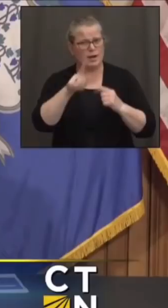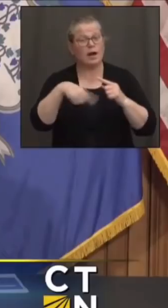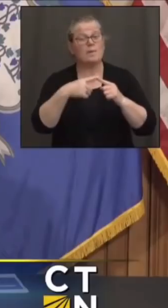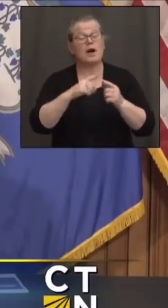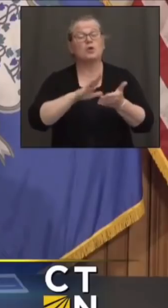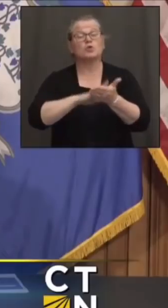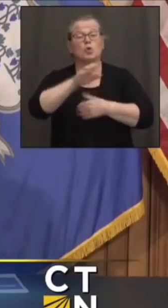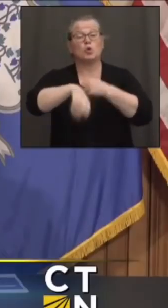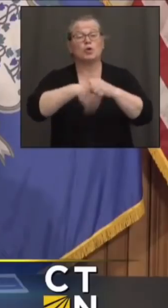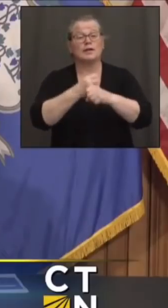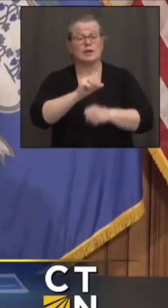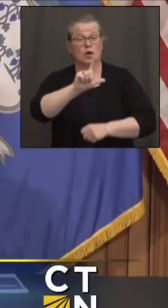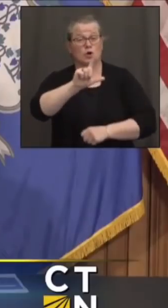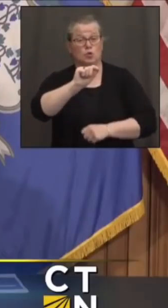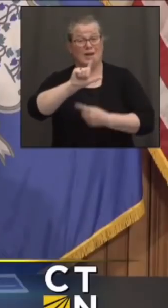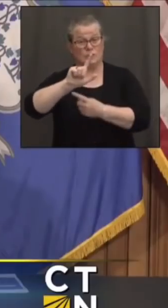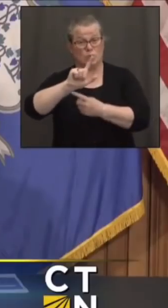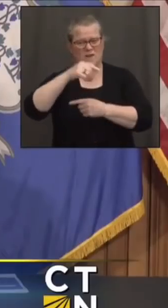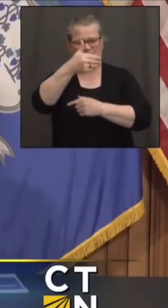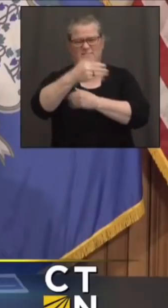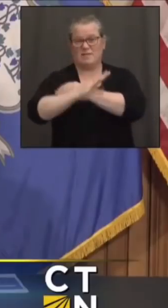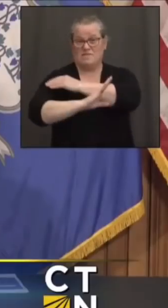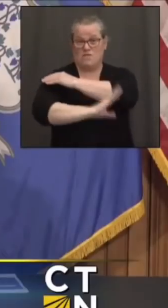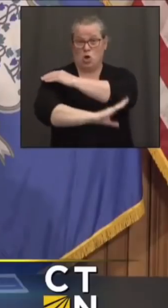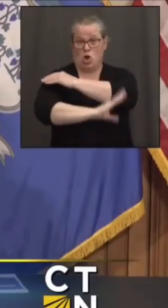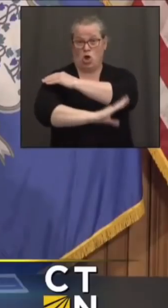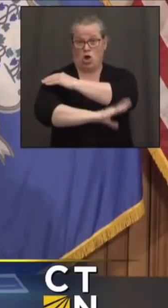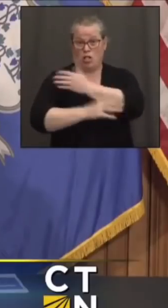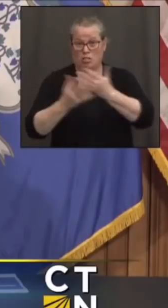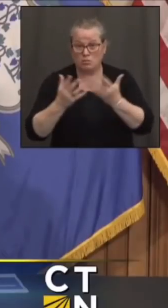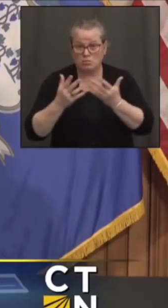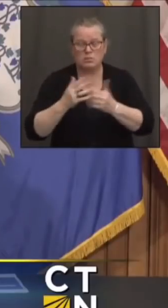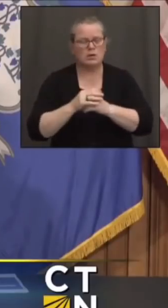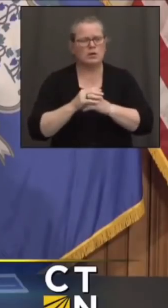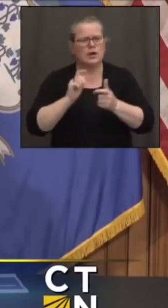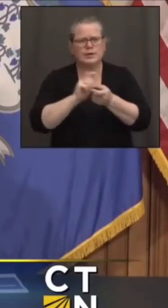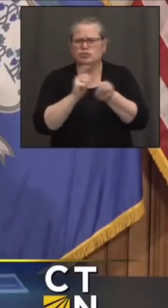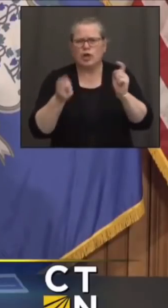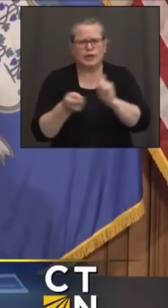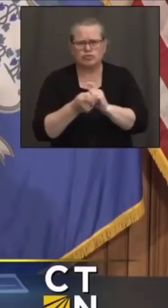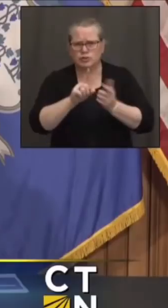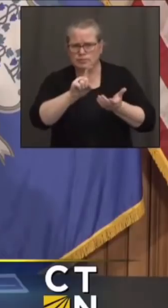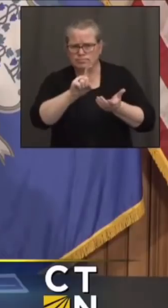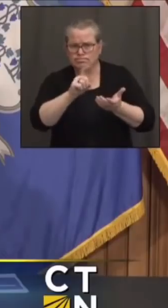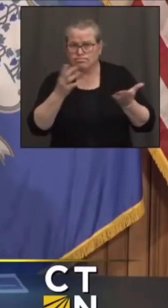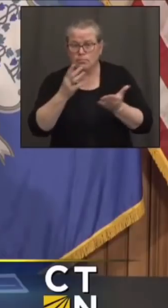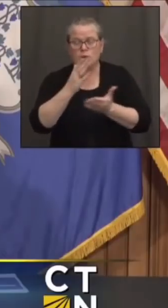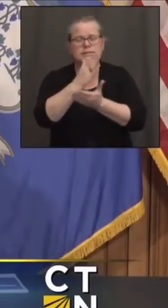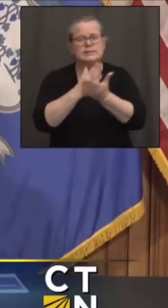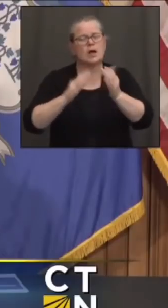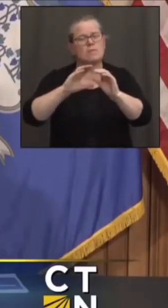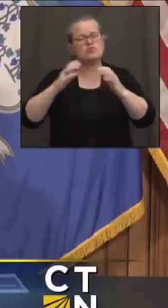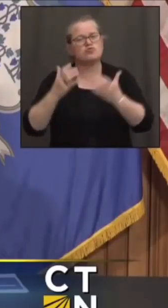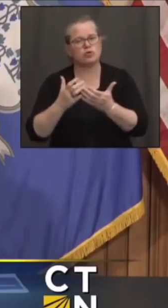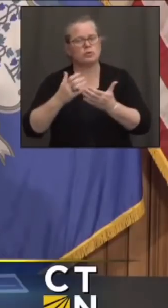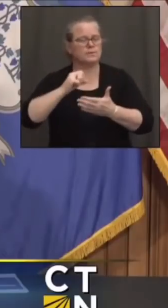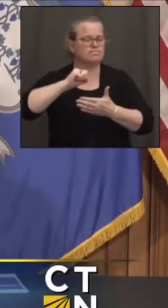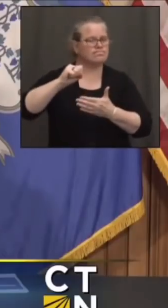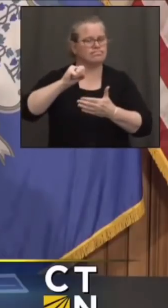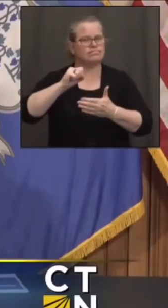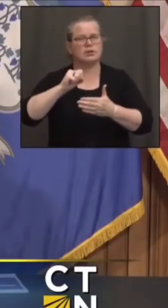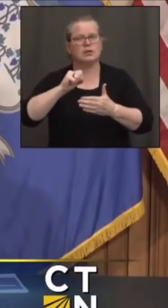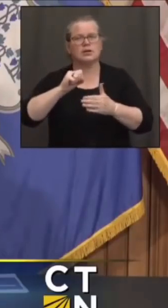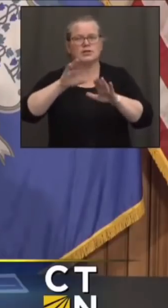year 2021. Any changes yet that you think we will see? We've seen some pushback from certain groups still really